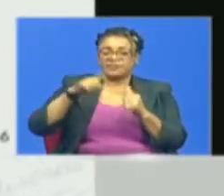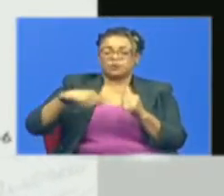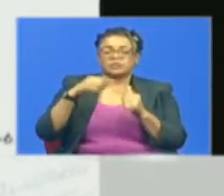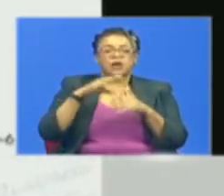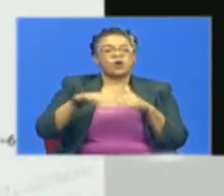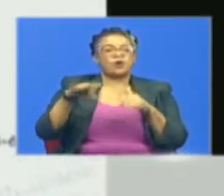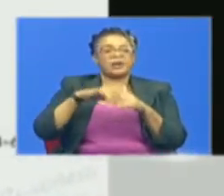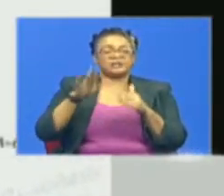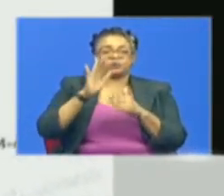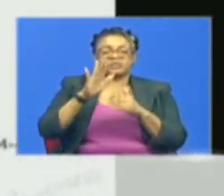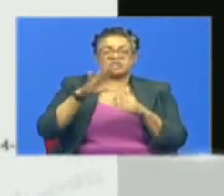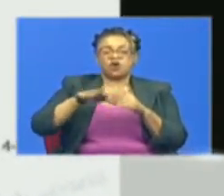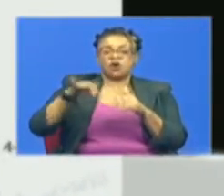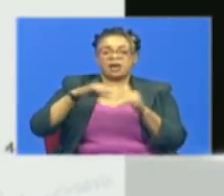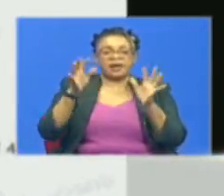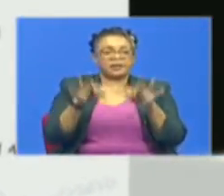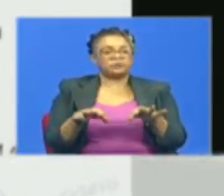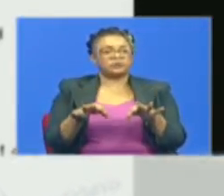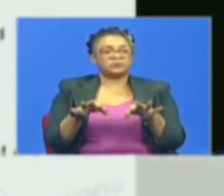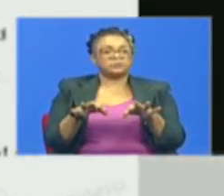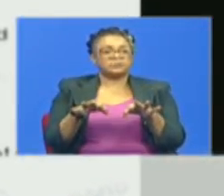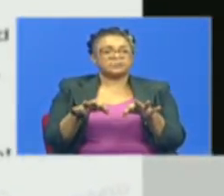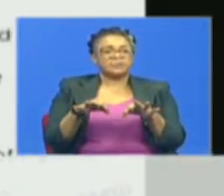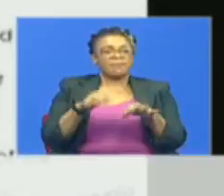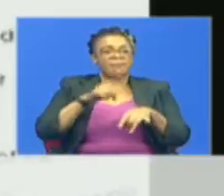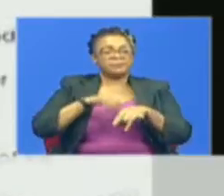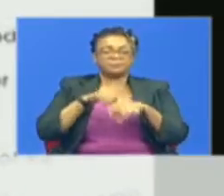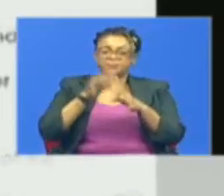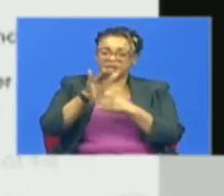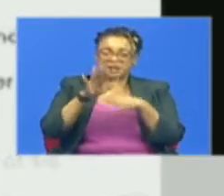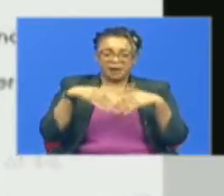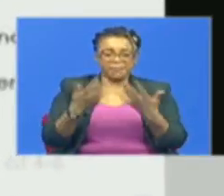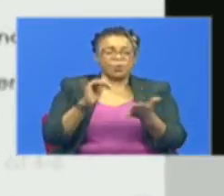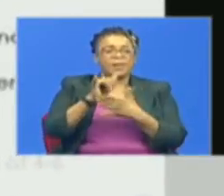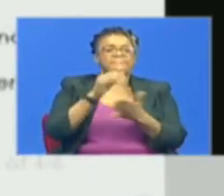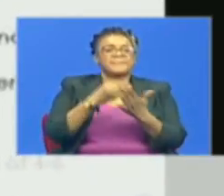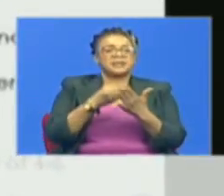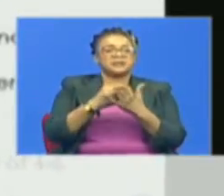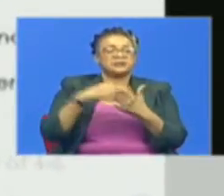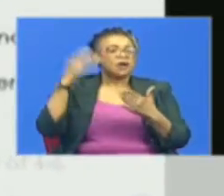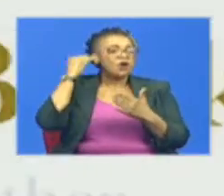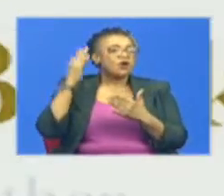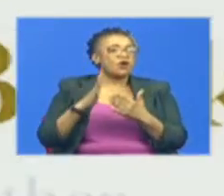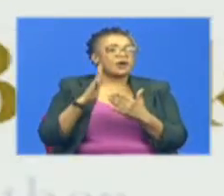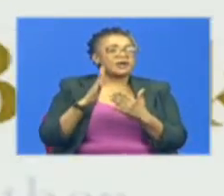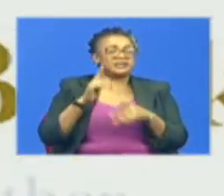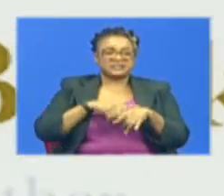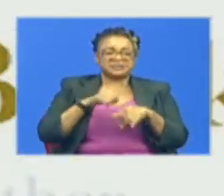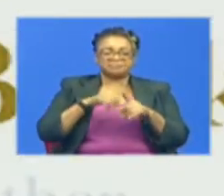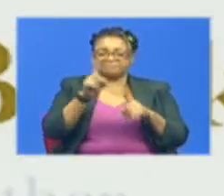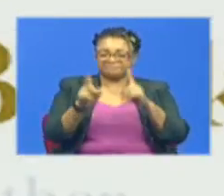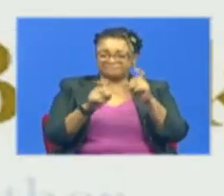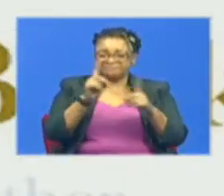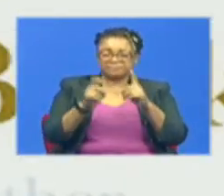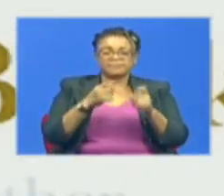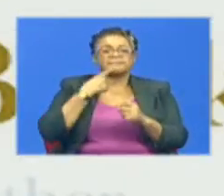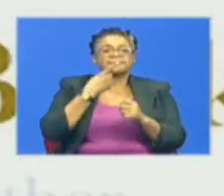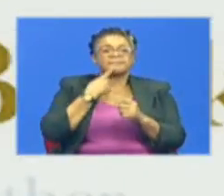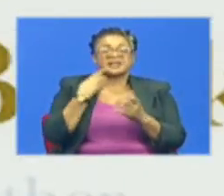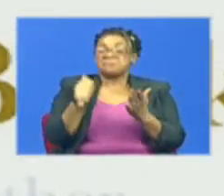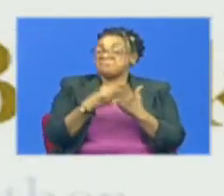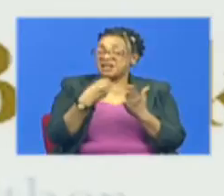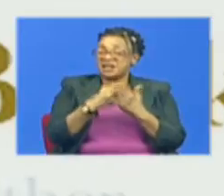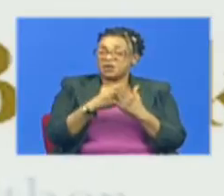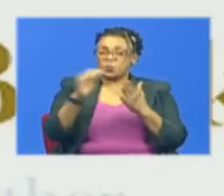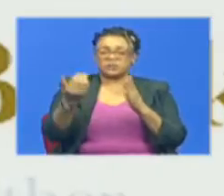its dollar account. When asked about the money, the lawyer on initial questioning alleged that the money was